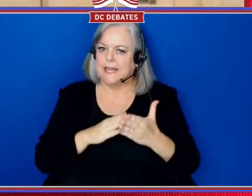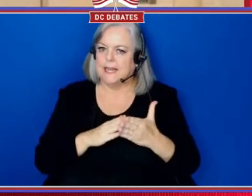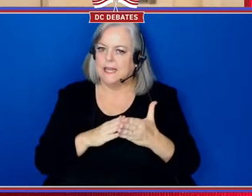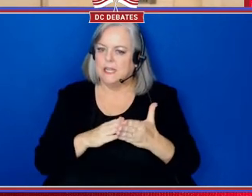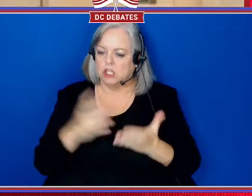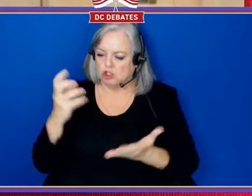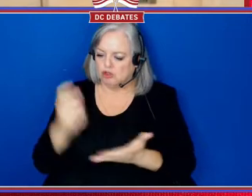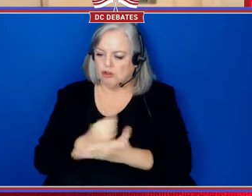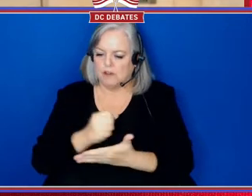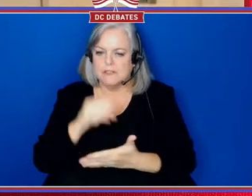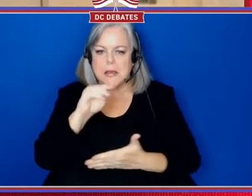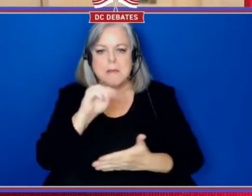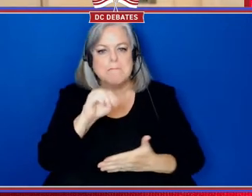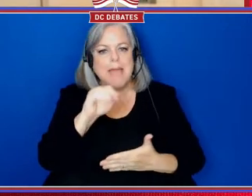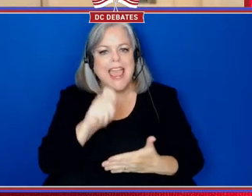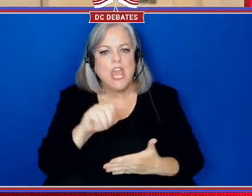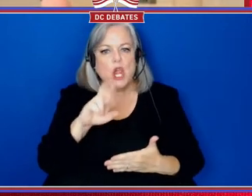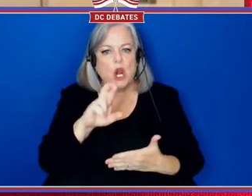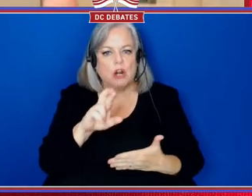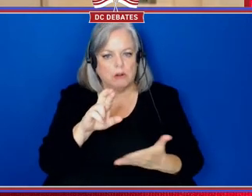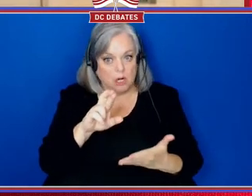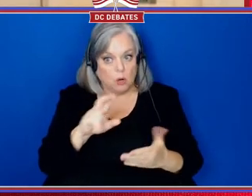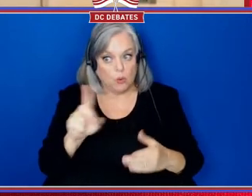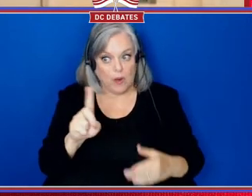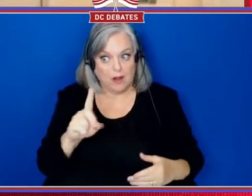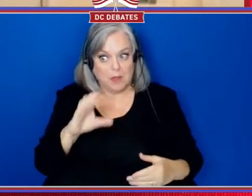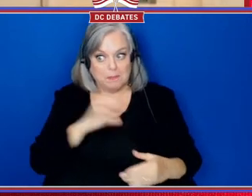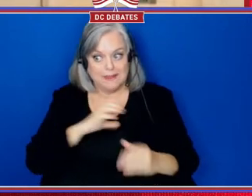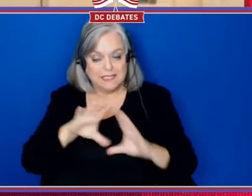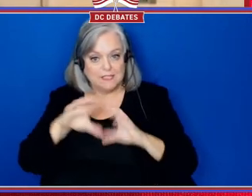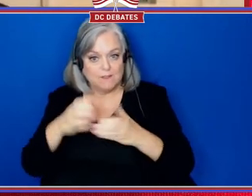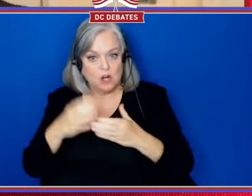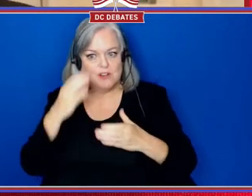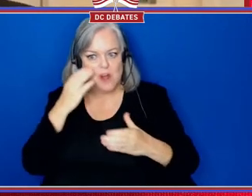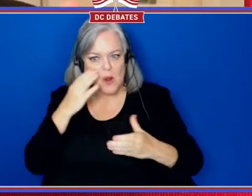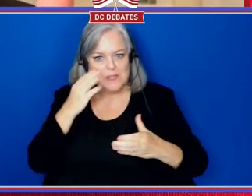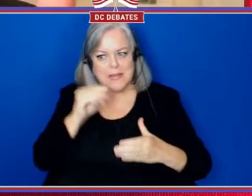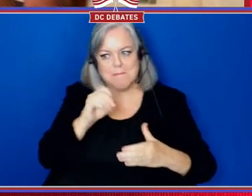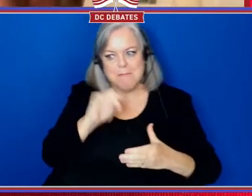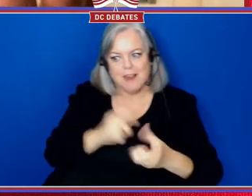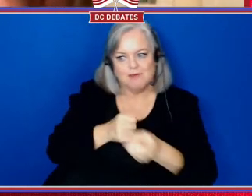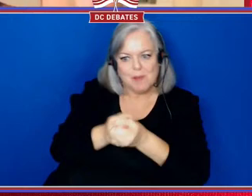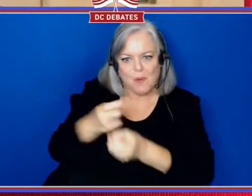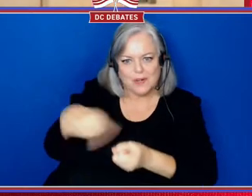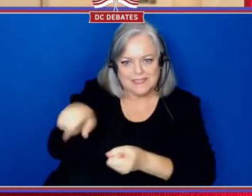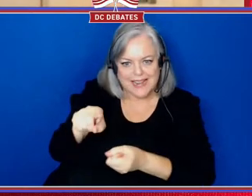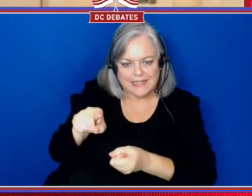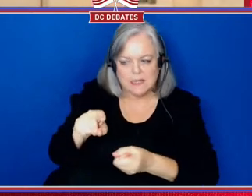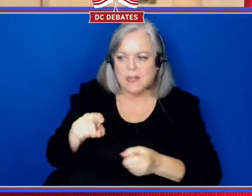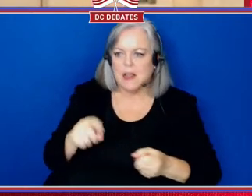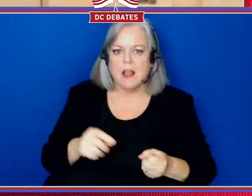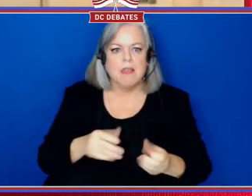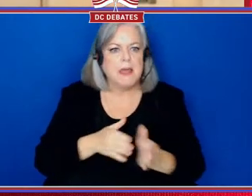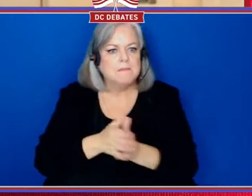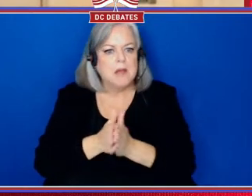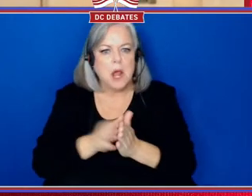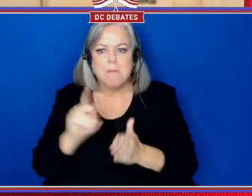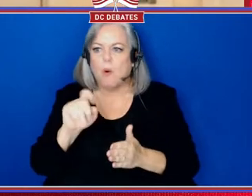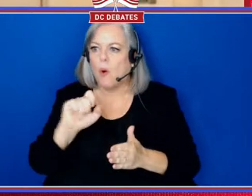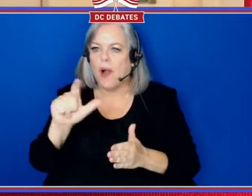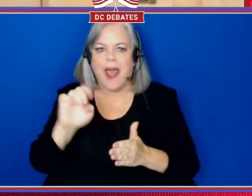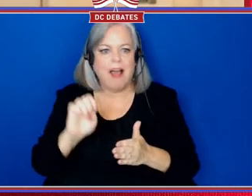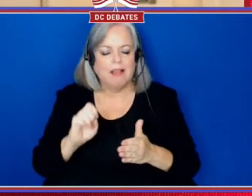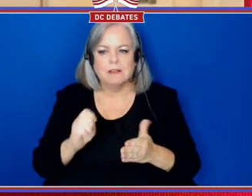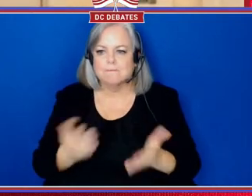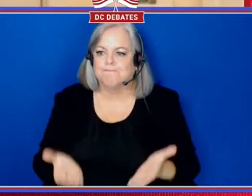the police force knows that the mayor has their back, where we can lift the morale of our police force that we